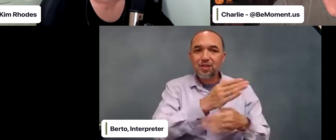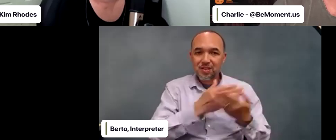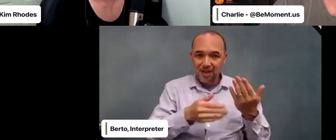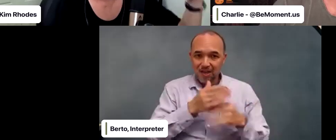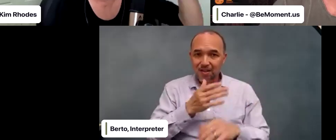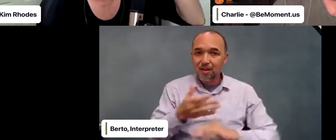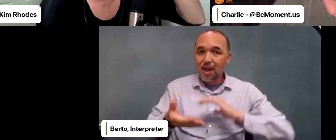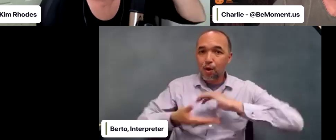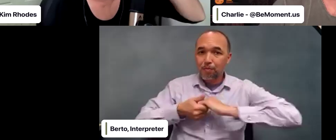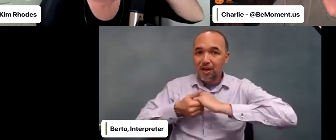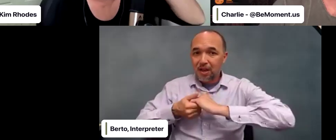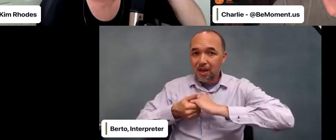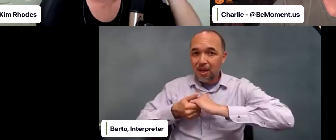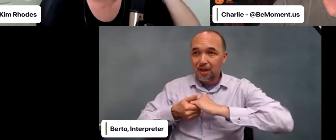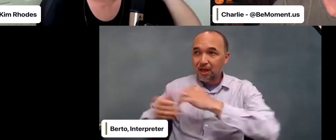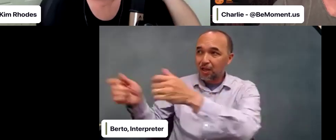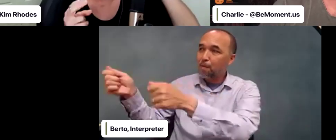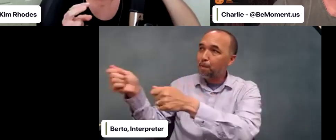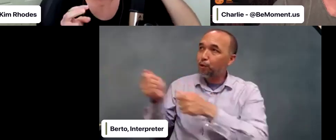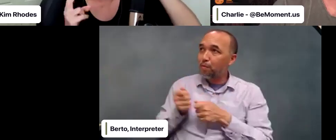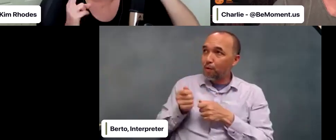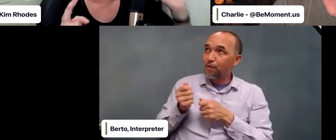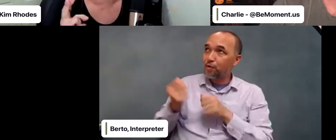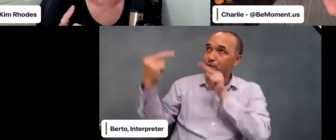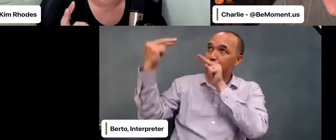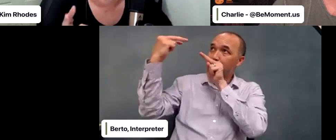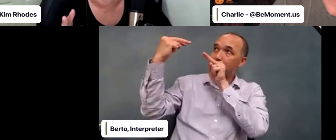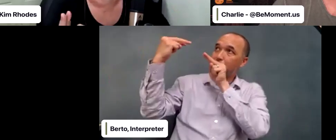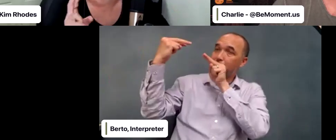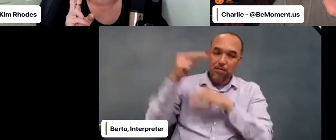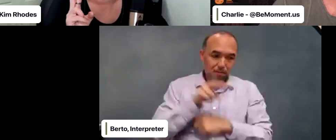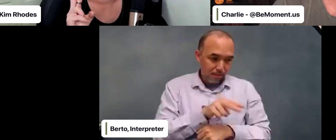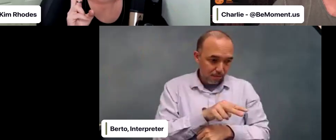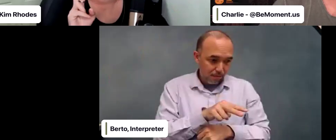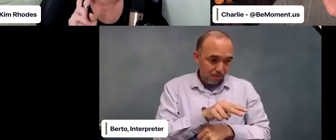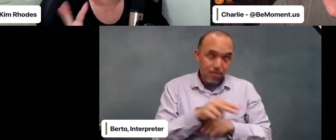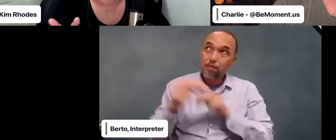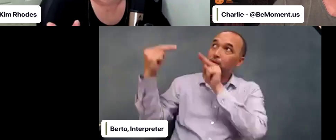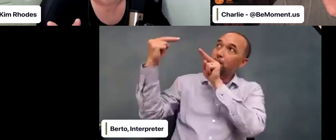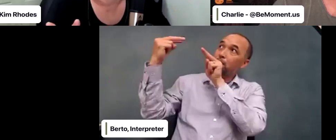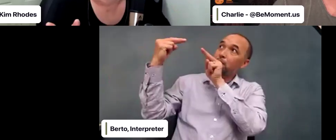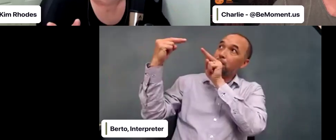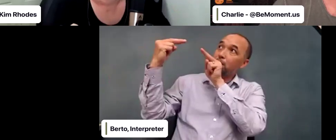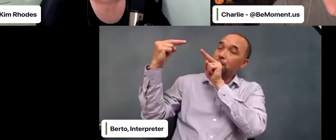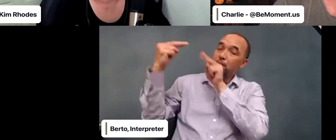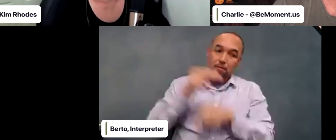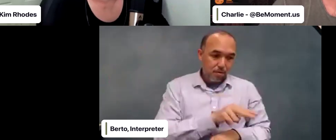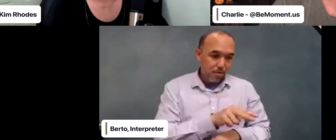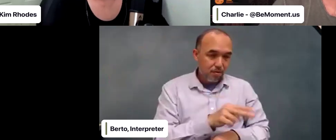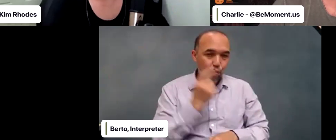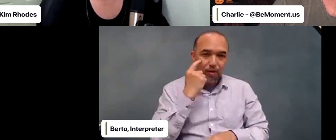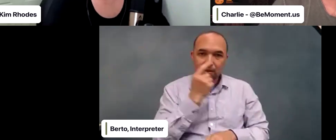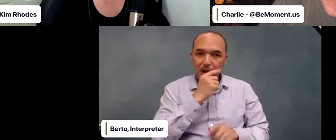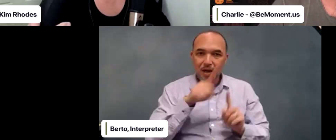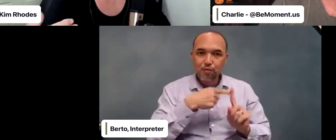over. So I was making eye contact with him, and I was staring in his eyes when he started to die. And I felt